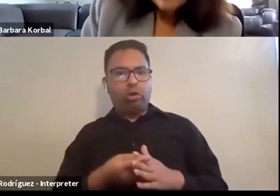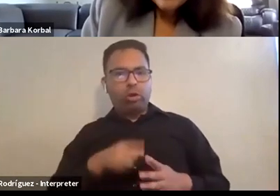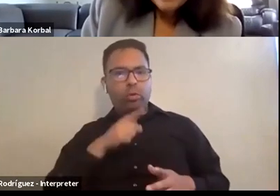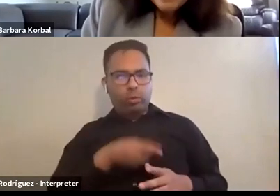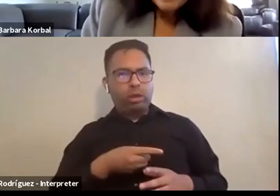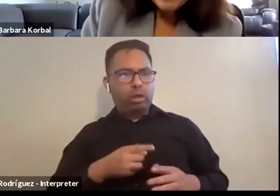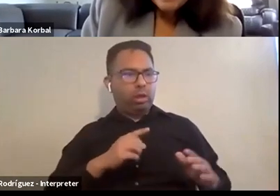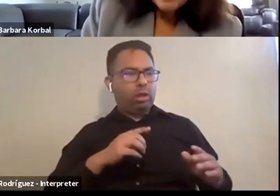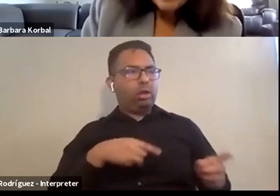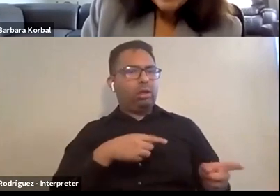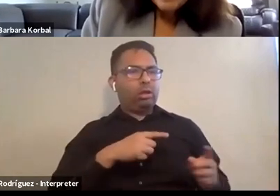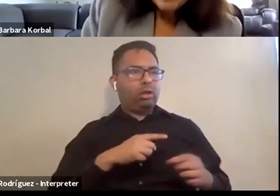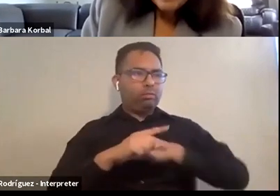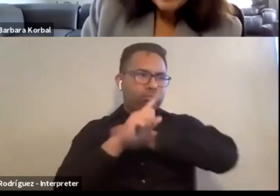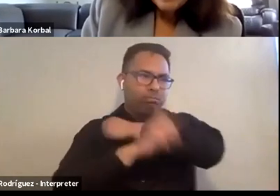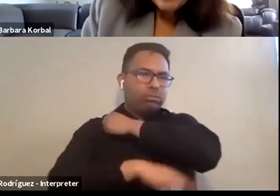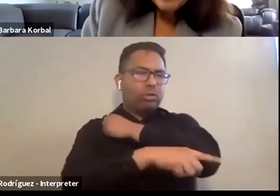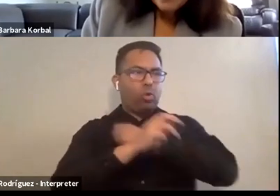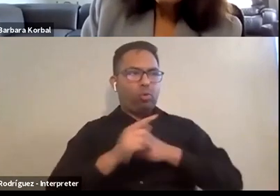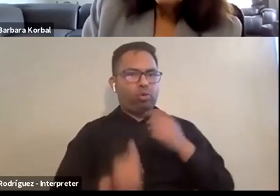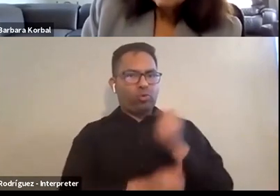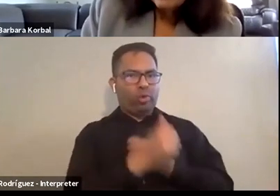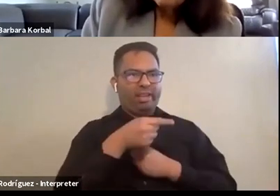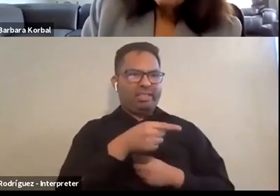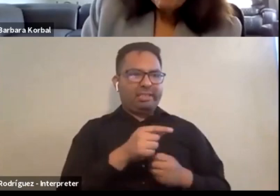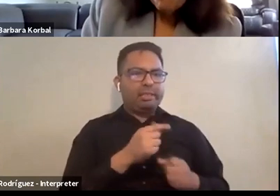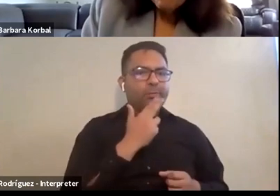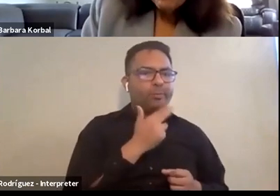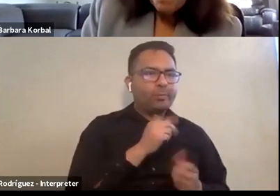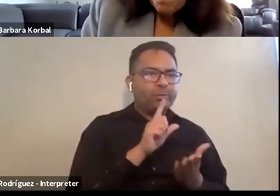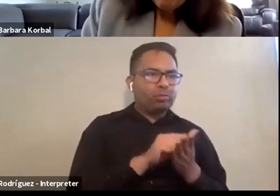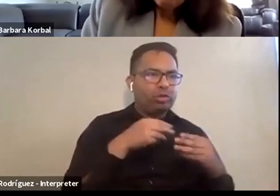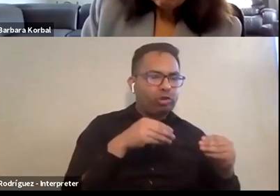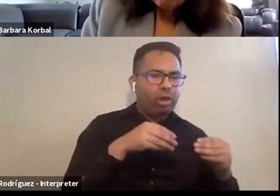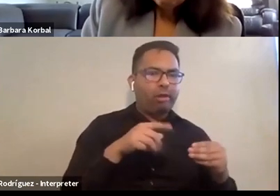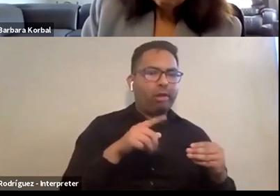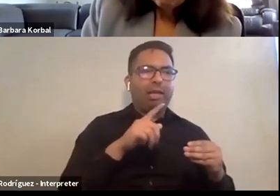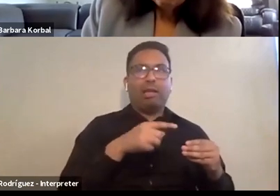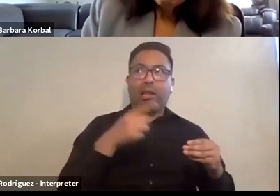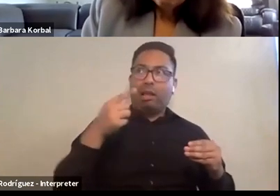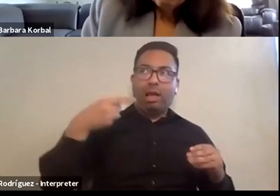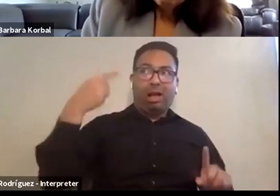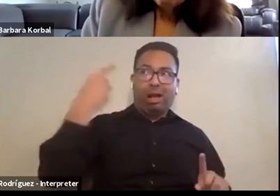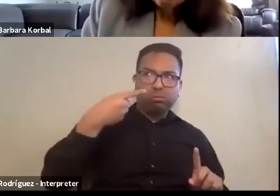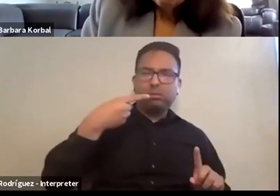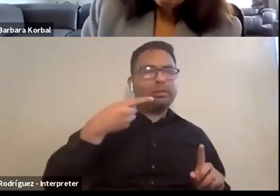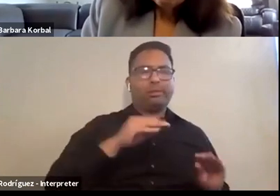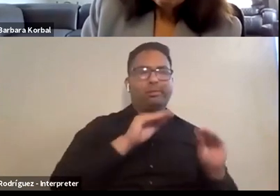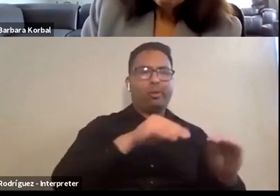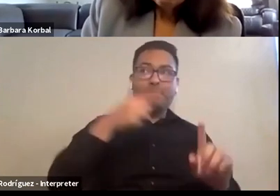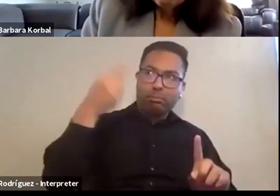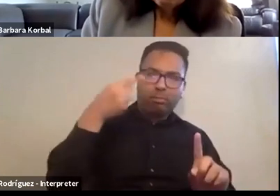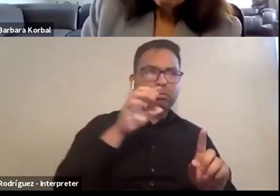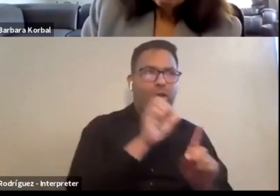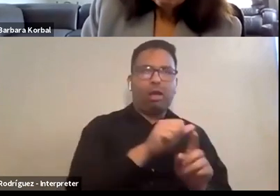or threaten those little print shops. We'd had to go from one to another, you know, to find a place to print the magazine. So it was all very